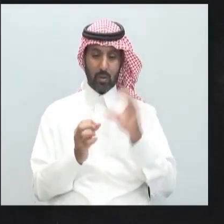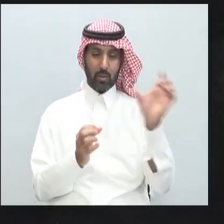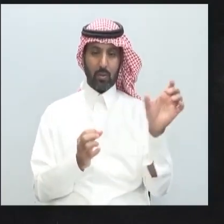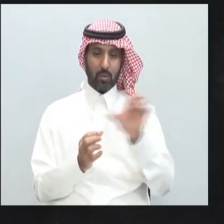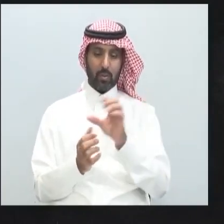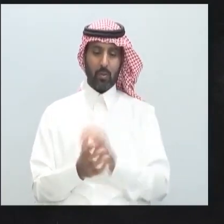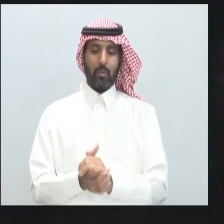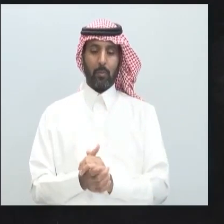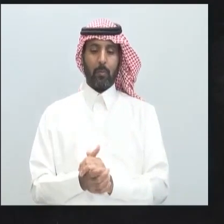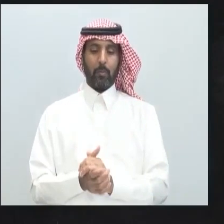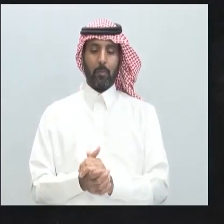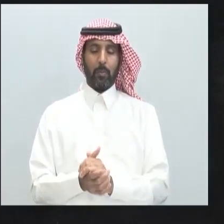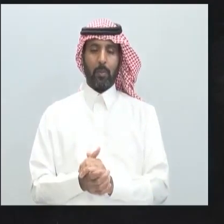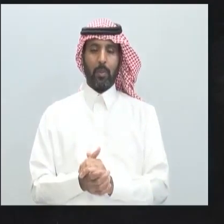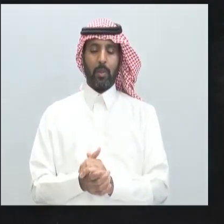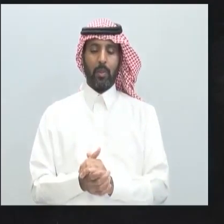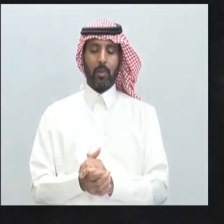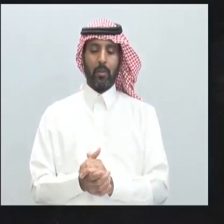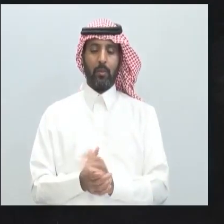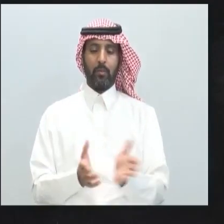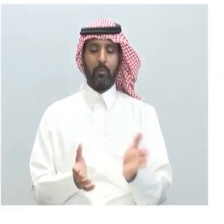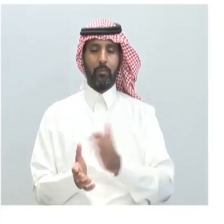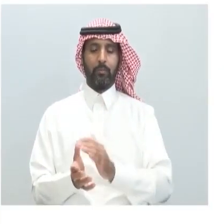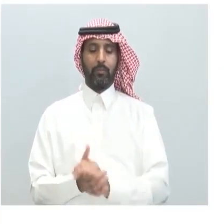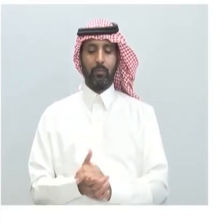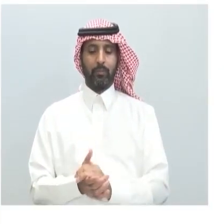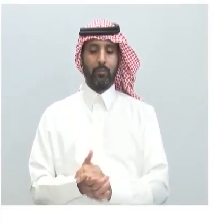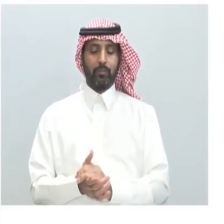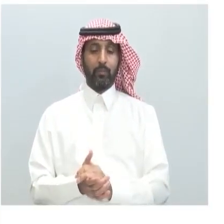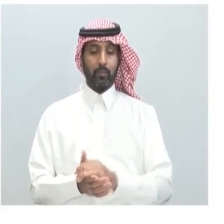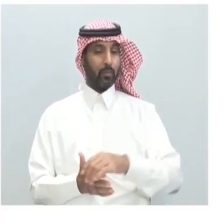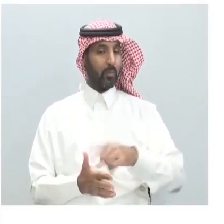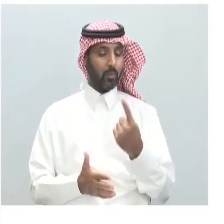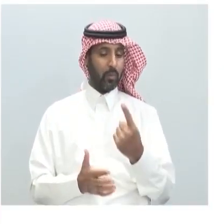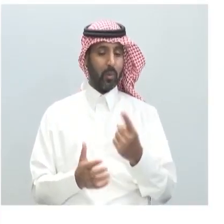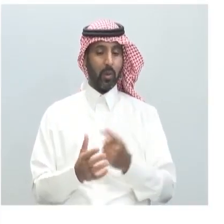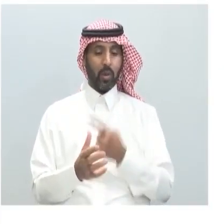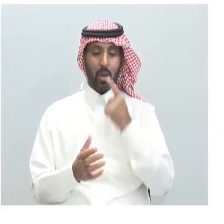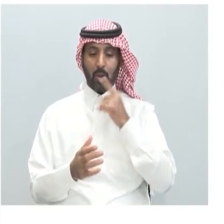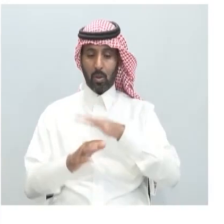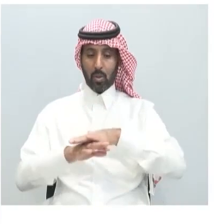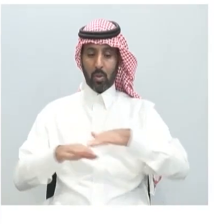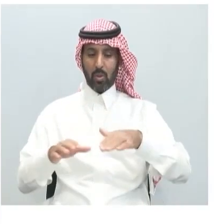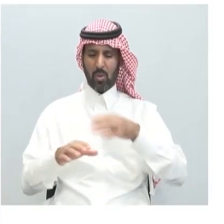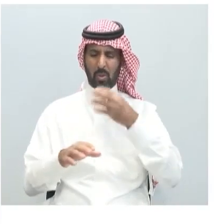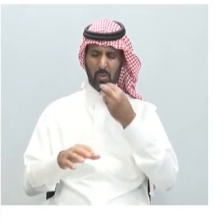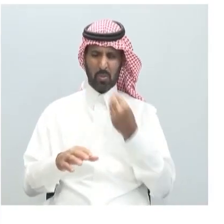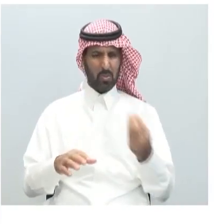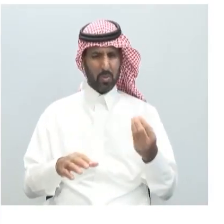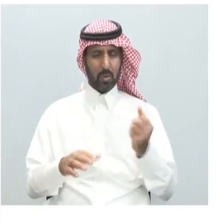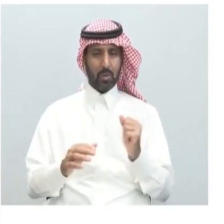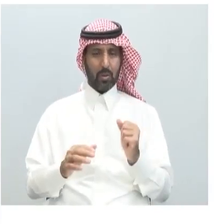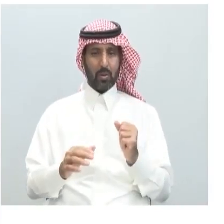quickly enough. So enough here is after the adverb. Number one, the lobby, dirty,